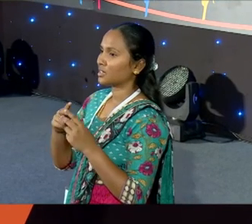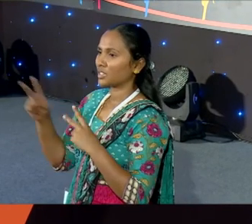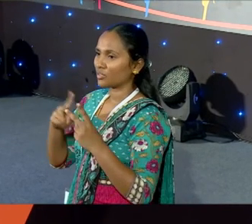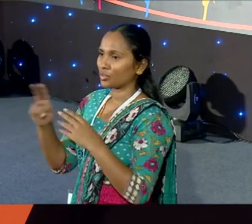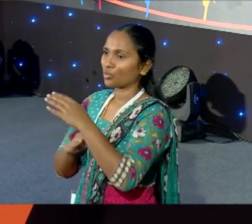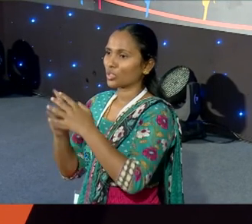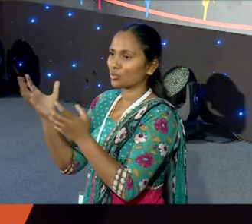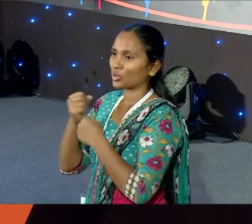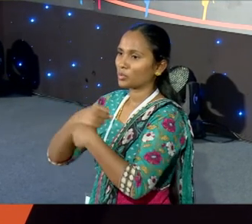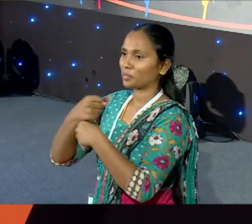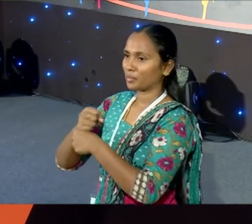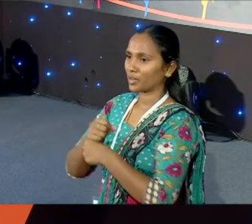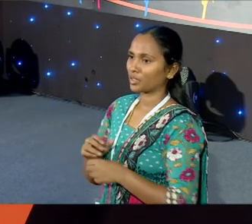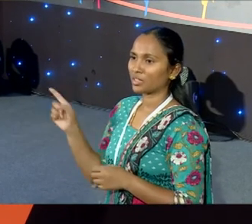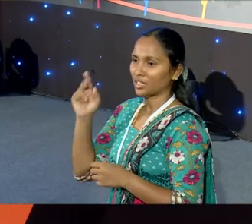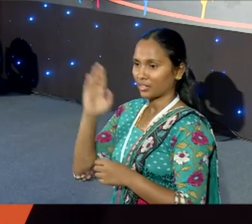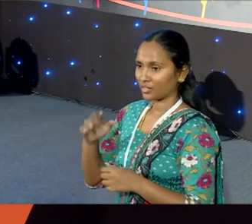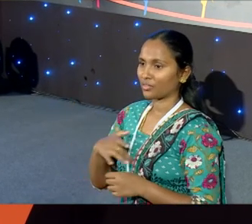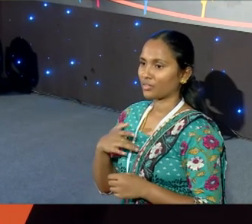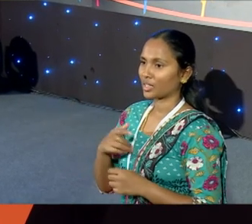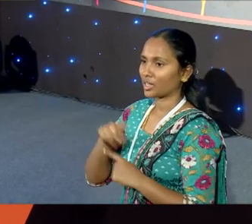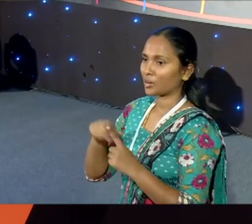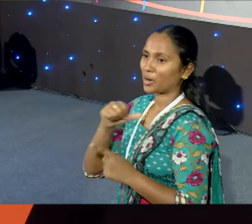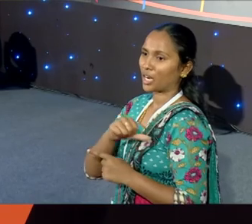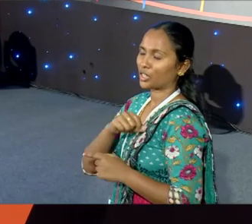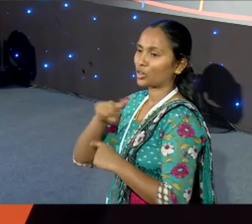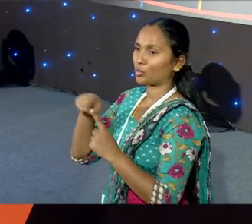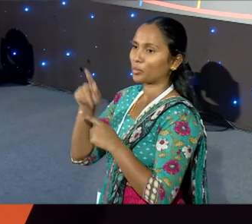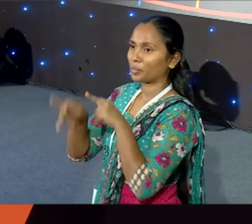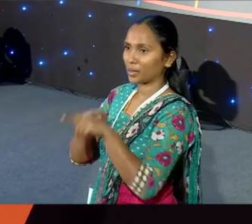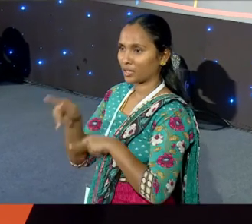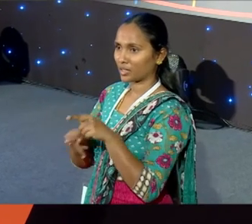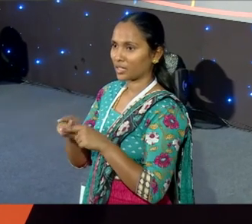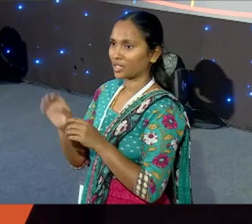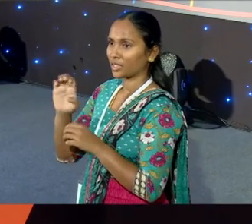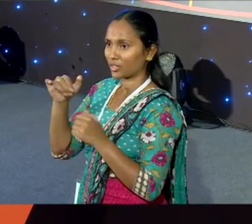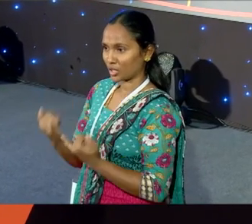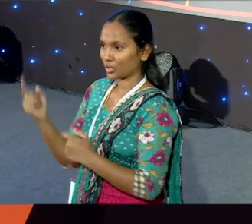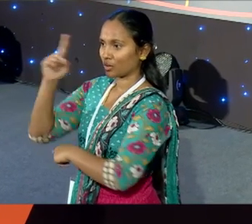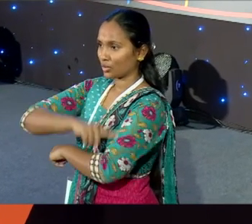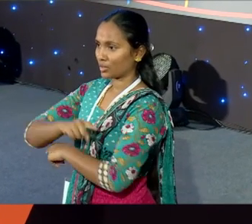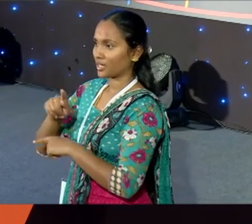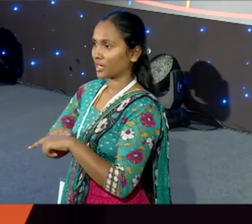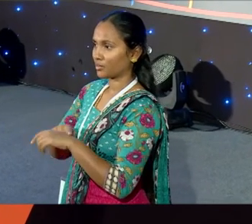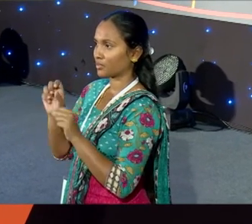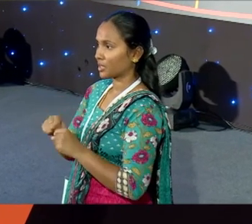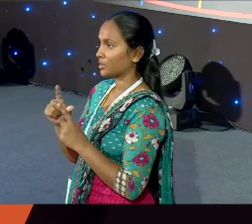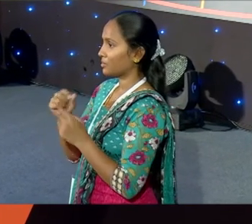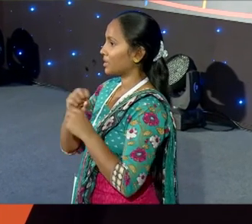change. However, I do feel that attitudes amongst people, even today, at times, can be very